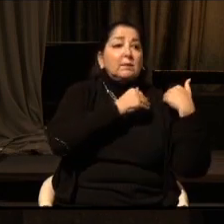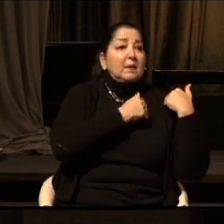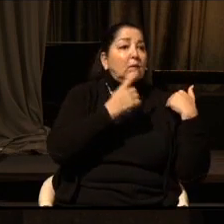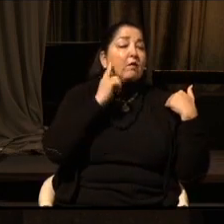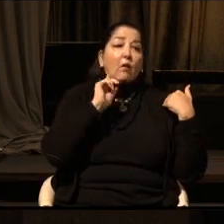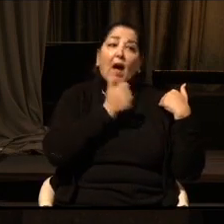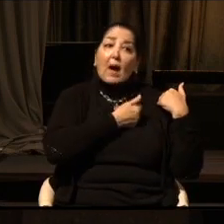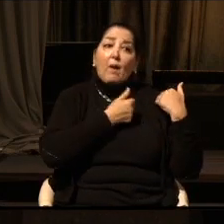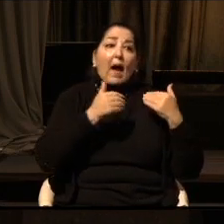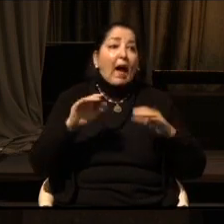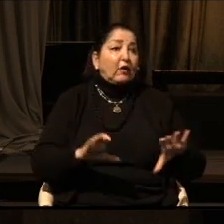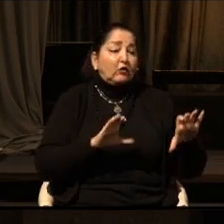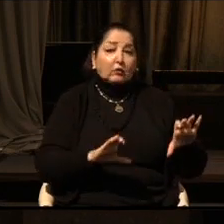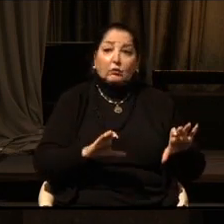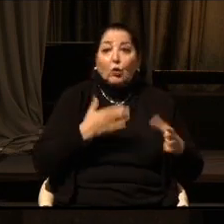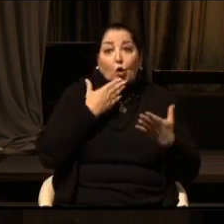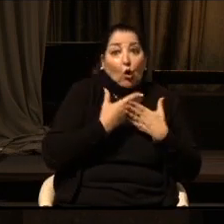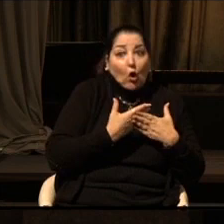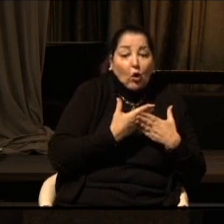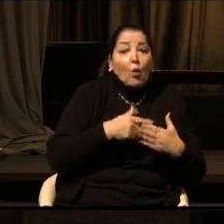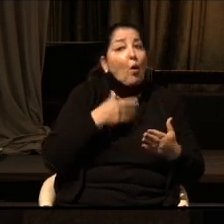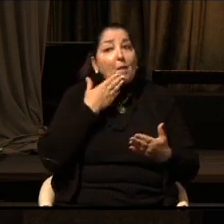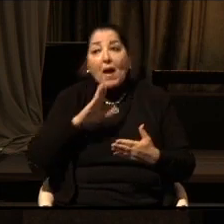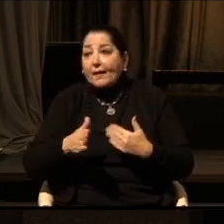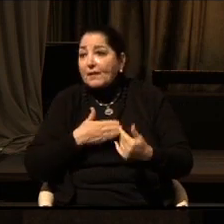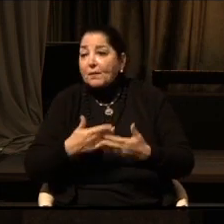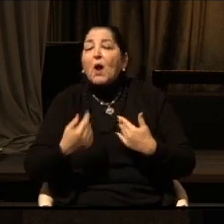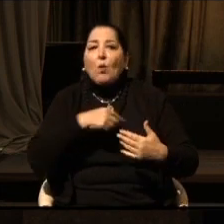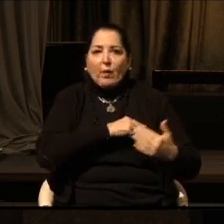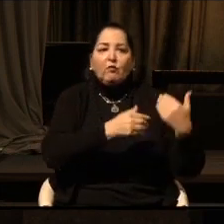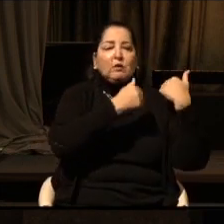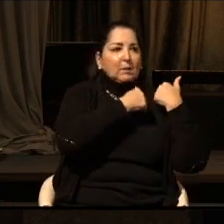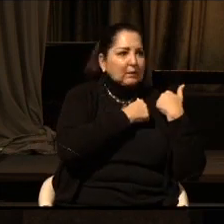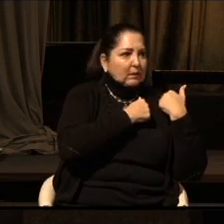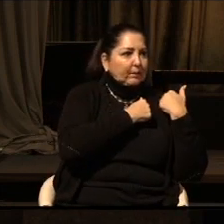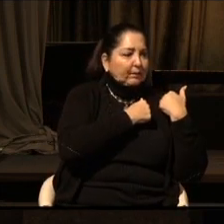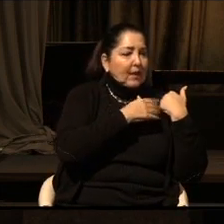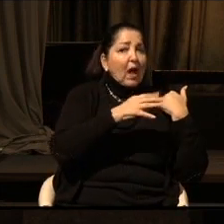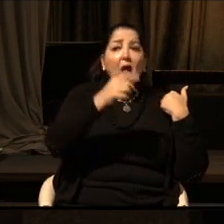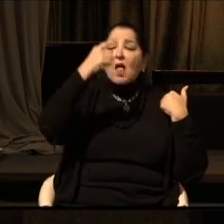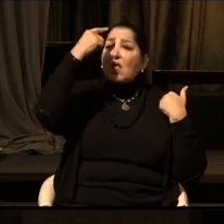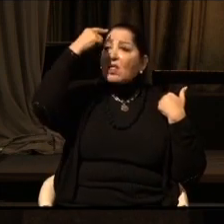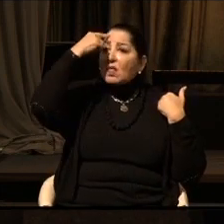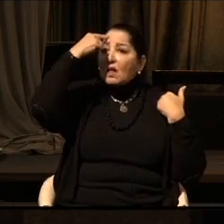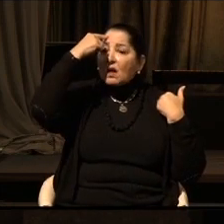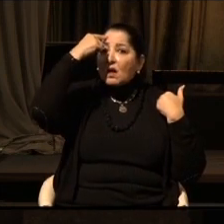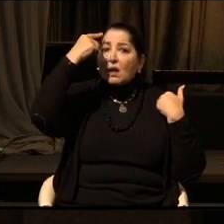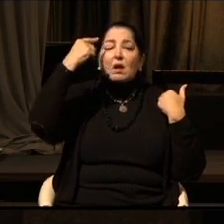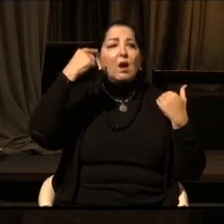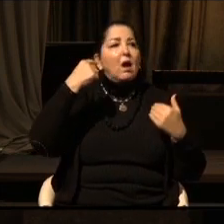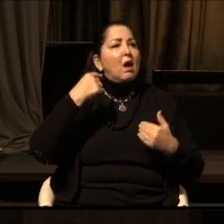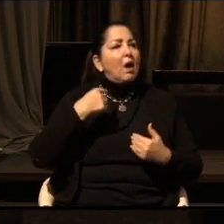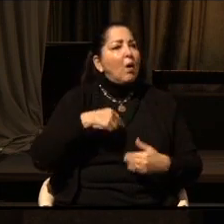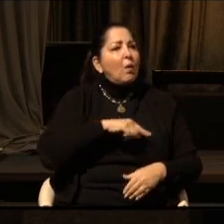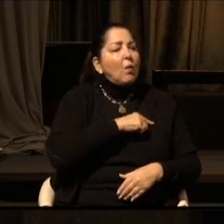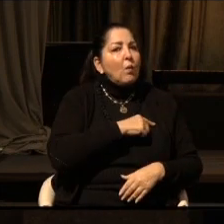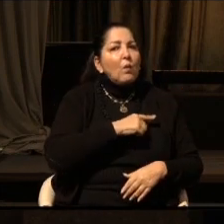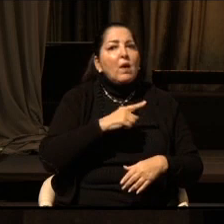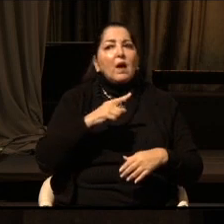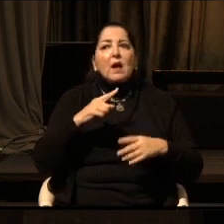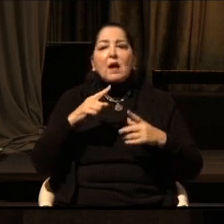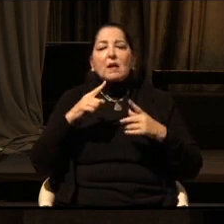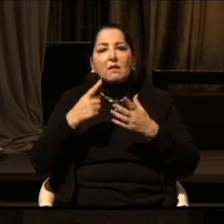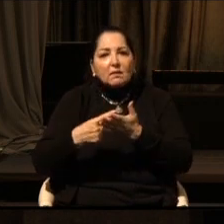And you won't see how we were fundamentally rewired to discuss, dialogue, and collaborate